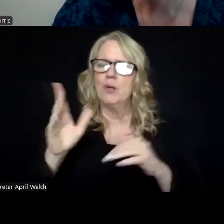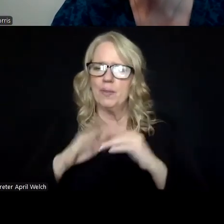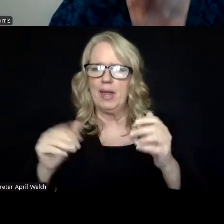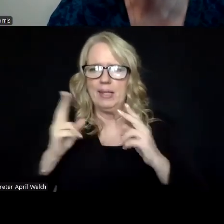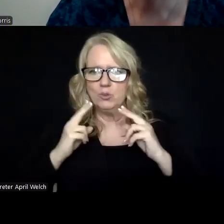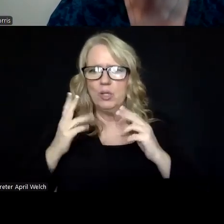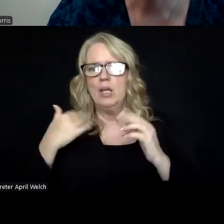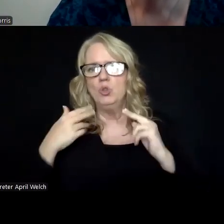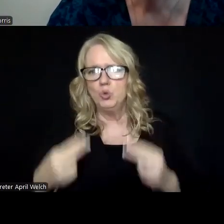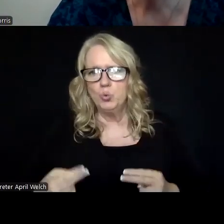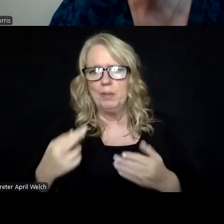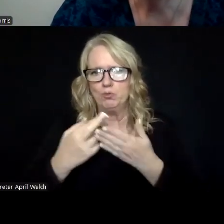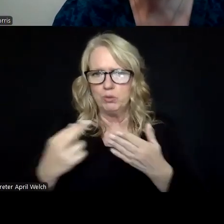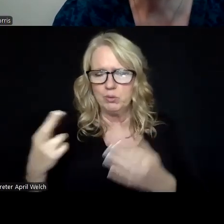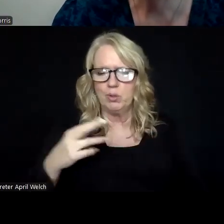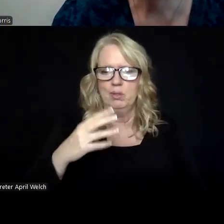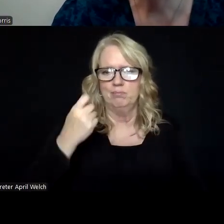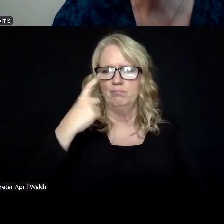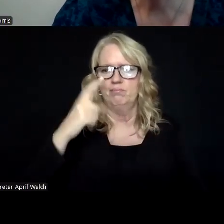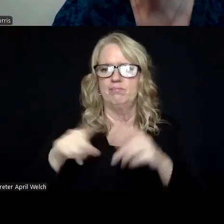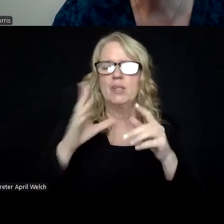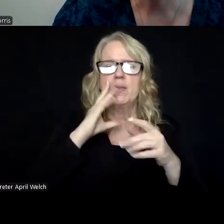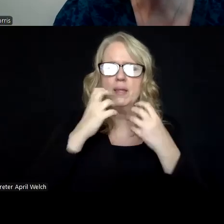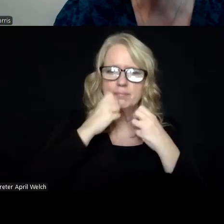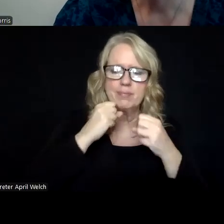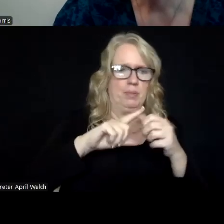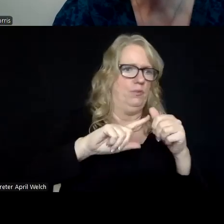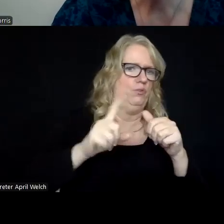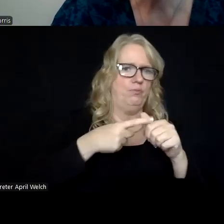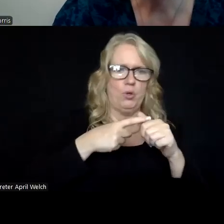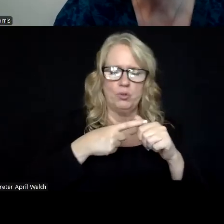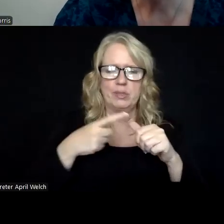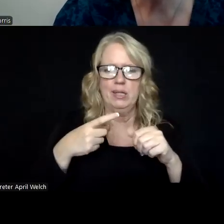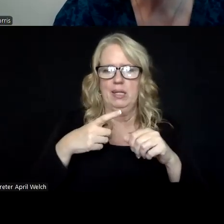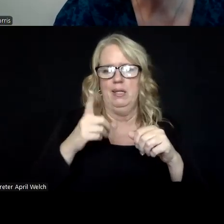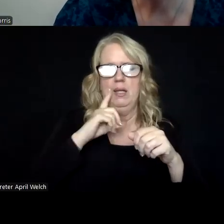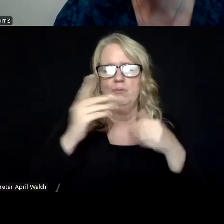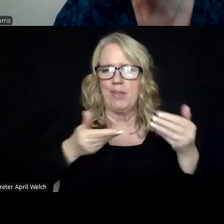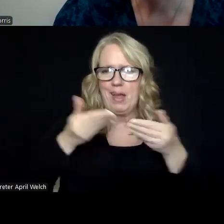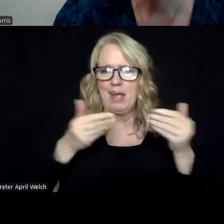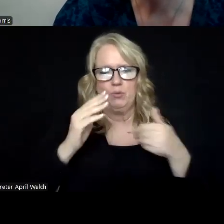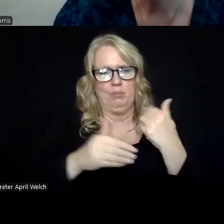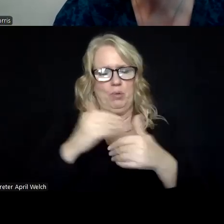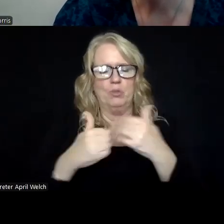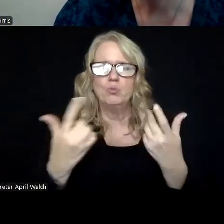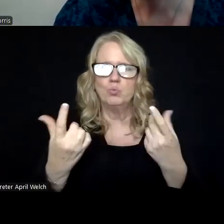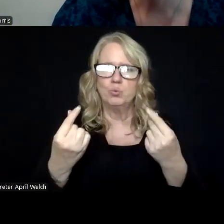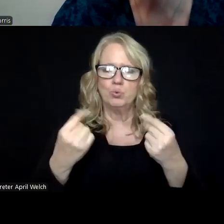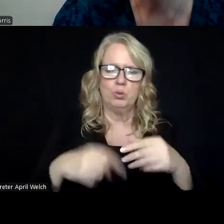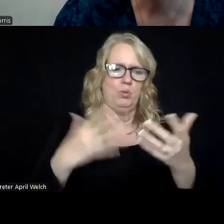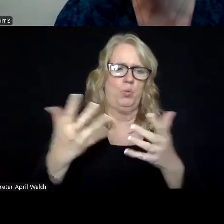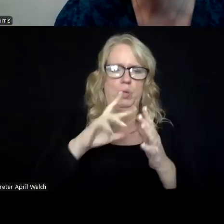Human resources are concerned about the organization first and foremost, right? What's our hiring process? What do we do? What are the